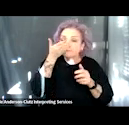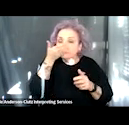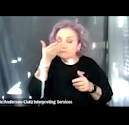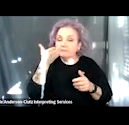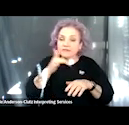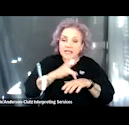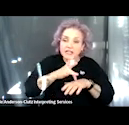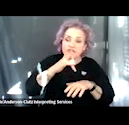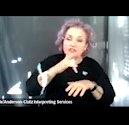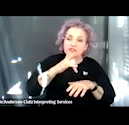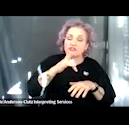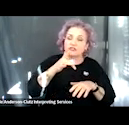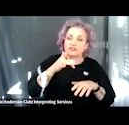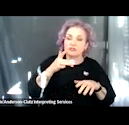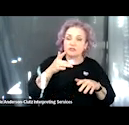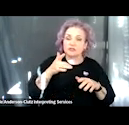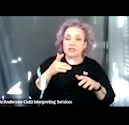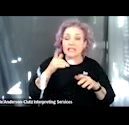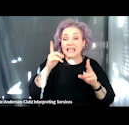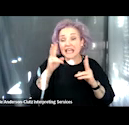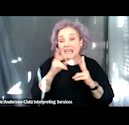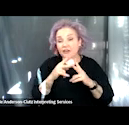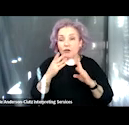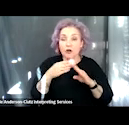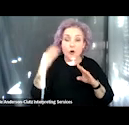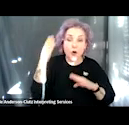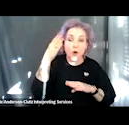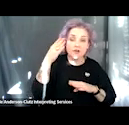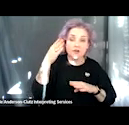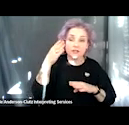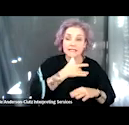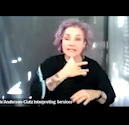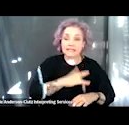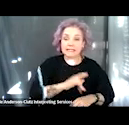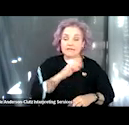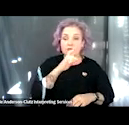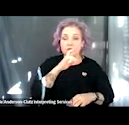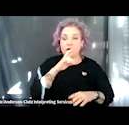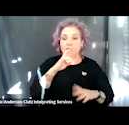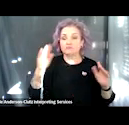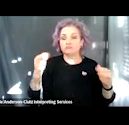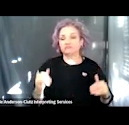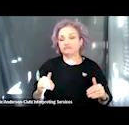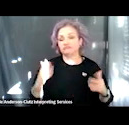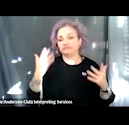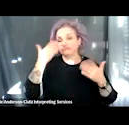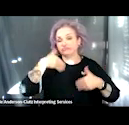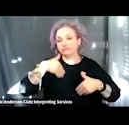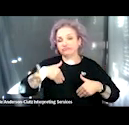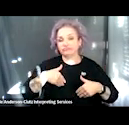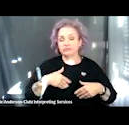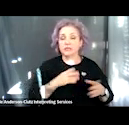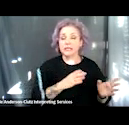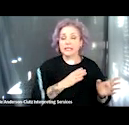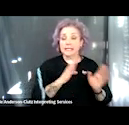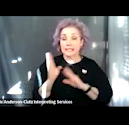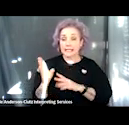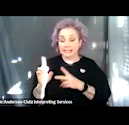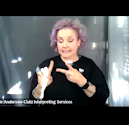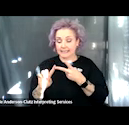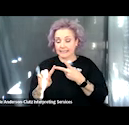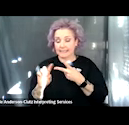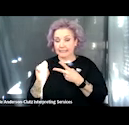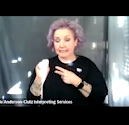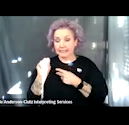on the other side, schizophrenia is typically associated with these delusions and hallucinations. It tends to present later in adolescence and